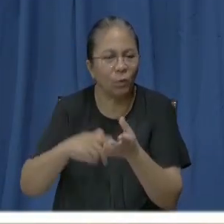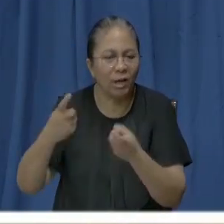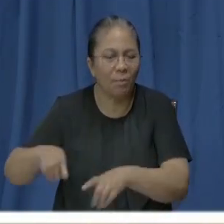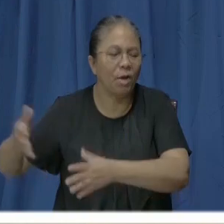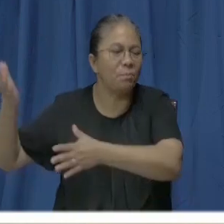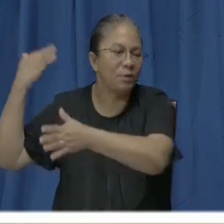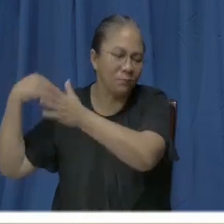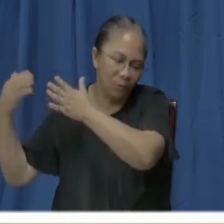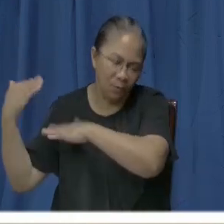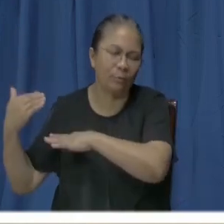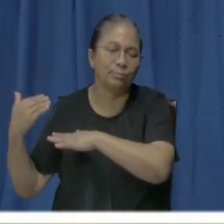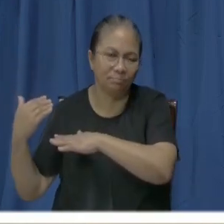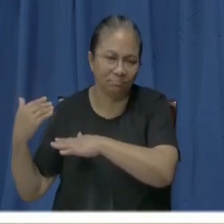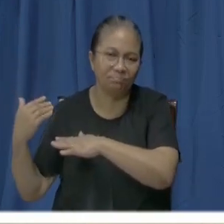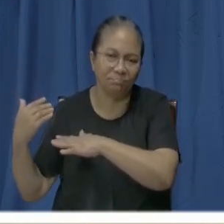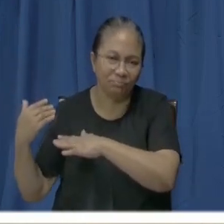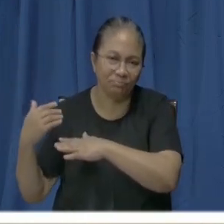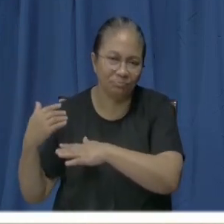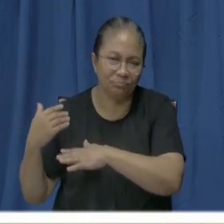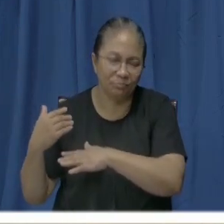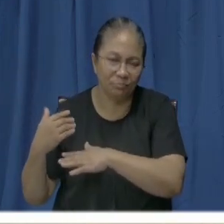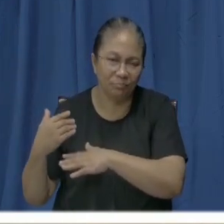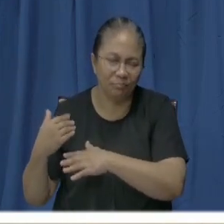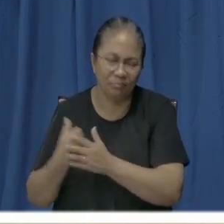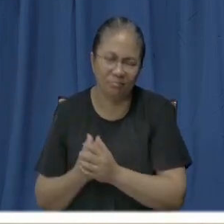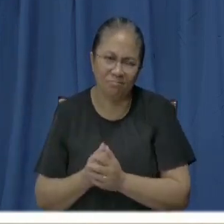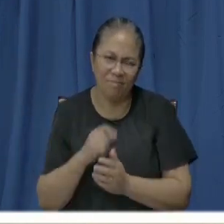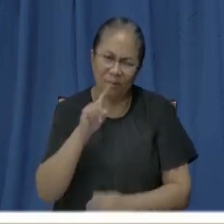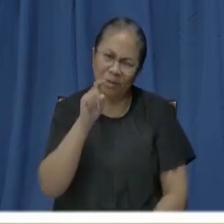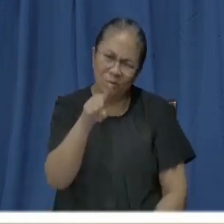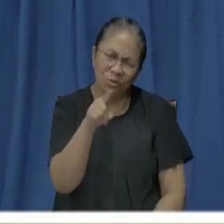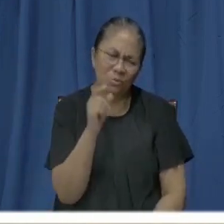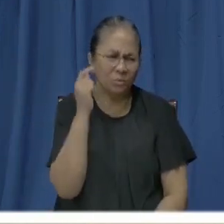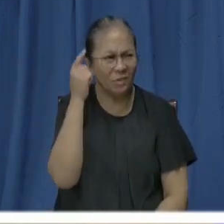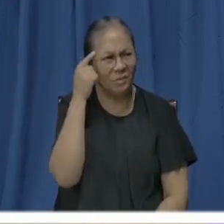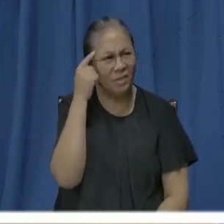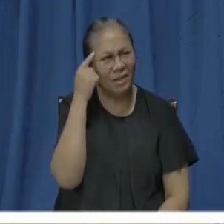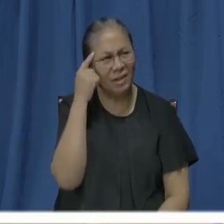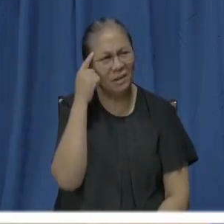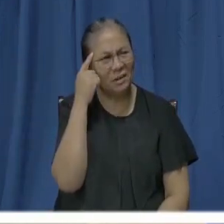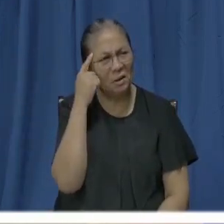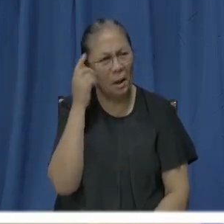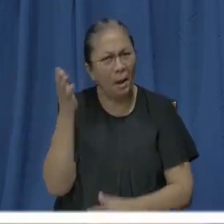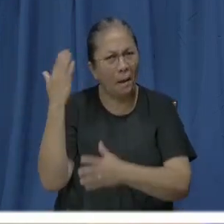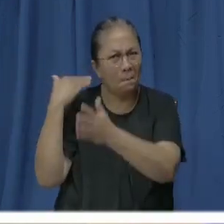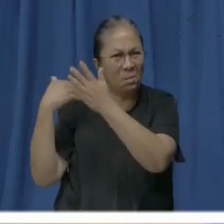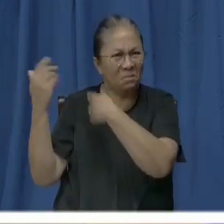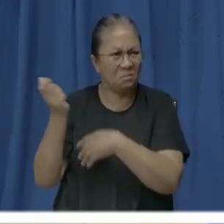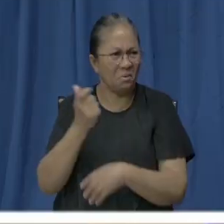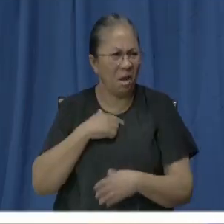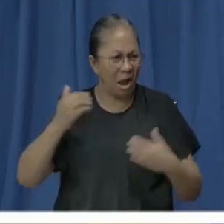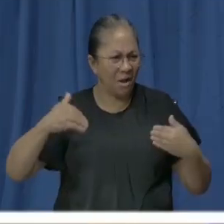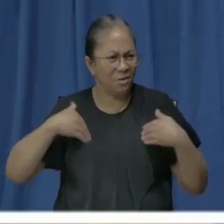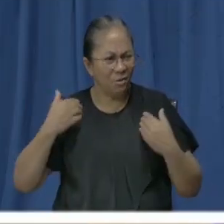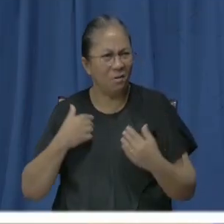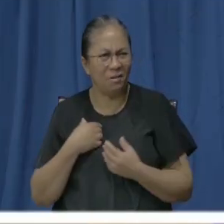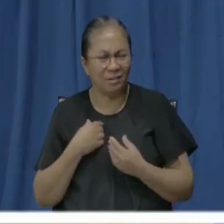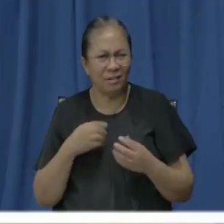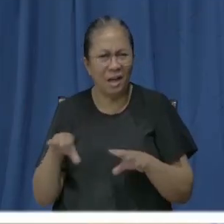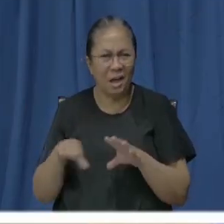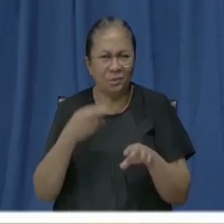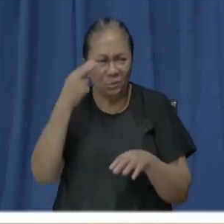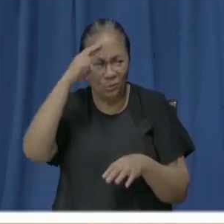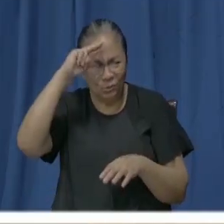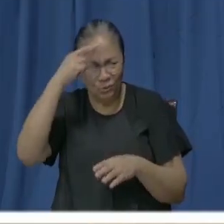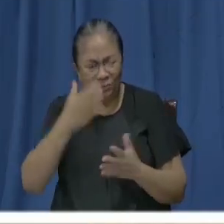How many times have you, at some stage in your life, thought back at your stupidities of your youth, or of your old age for